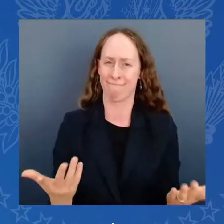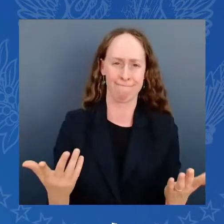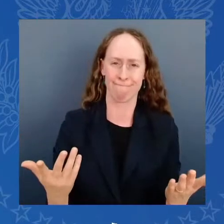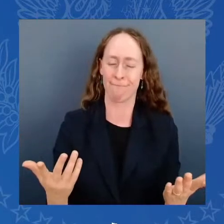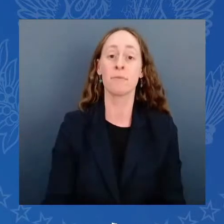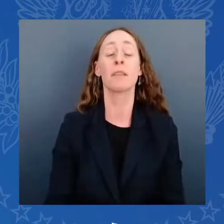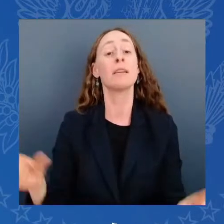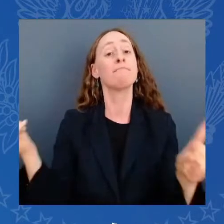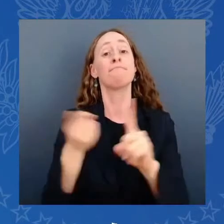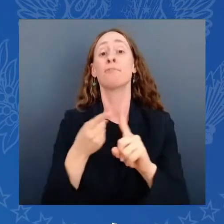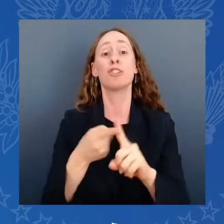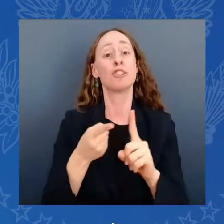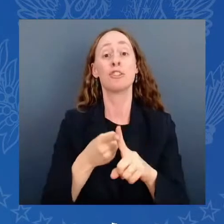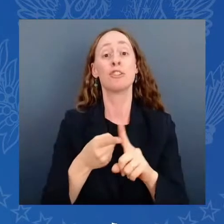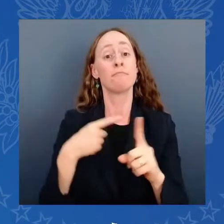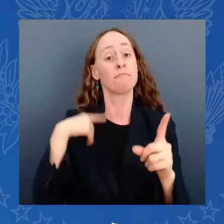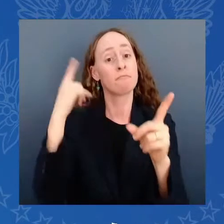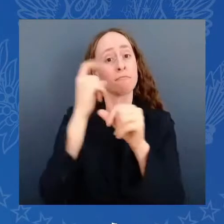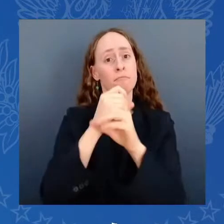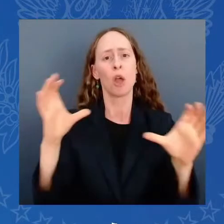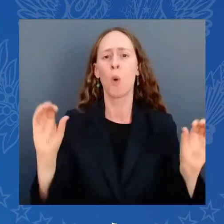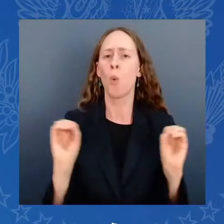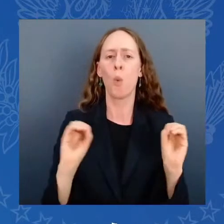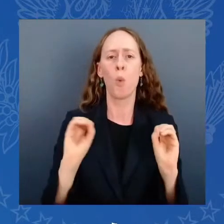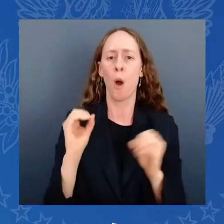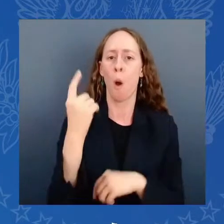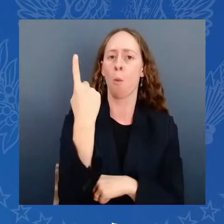Amendment. It holds,